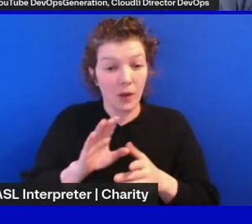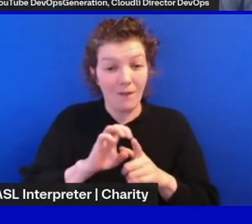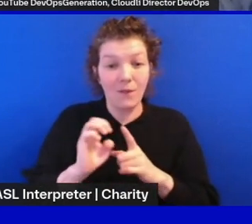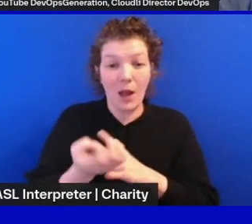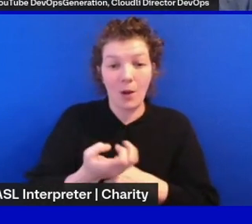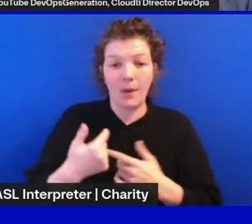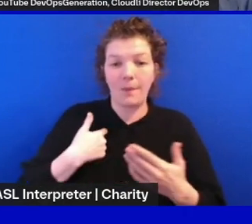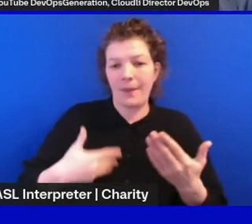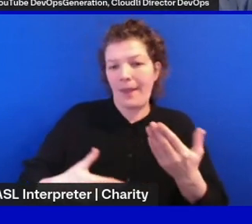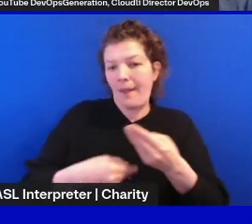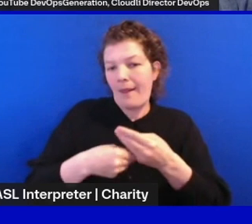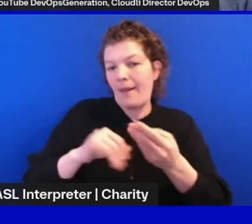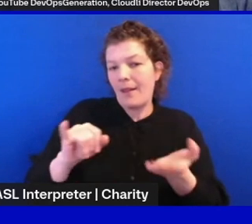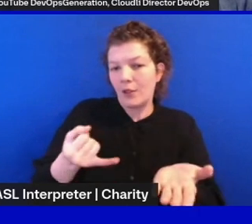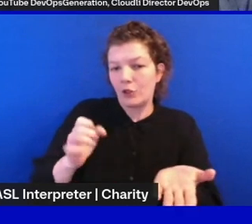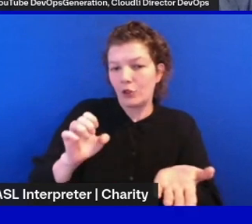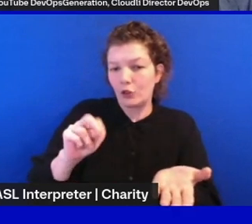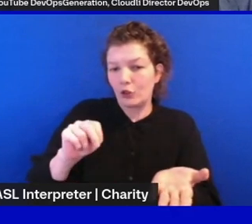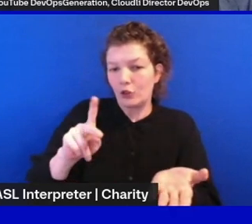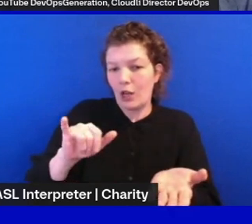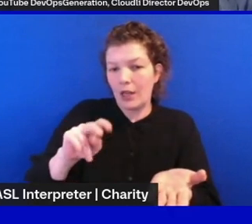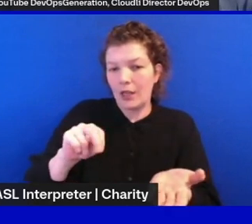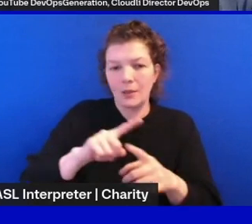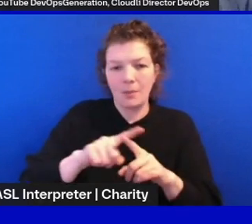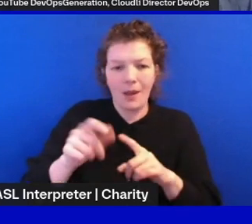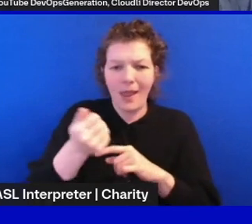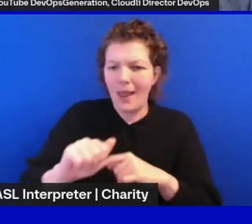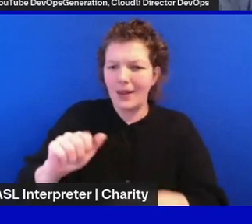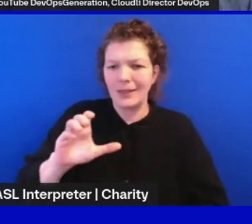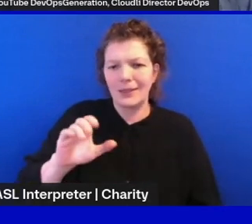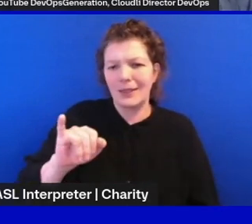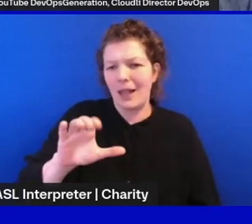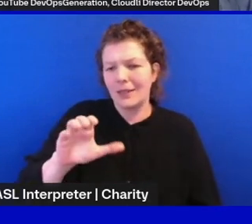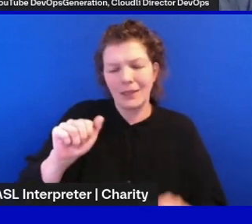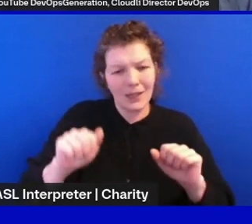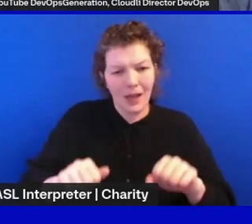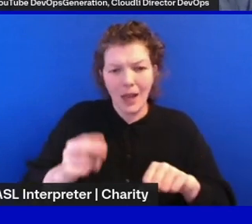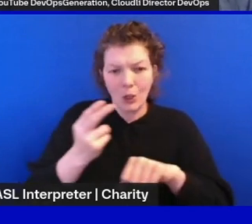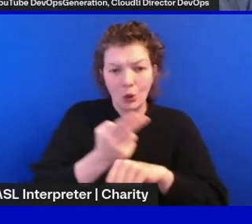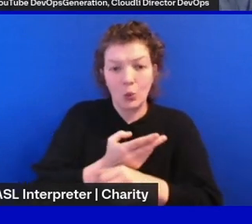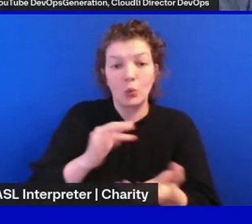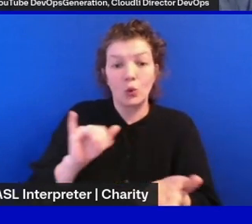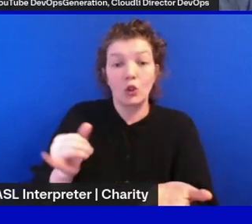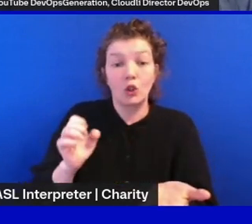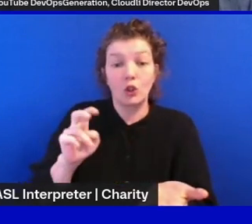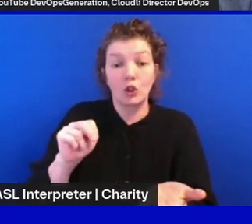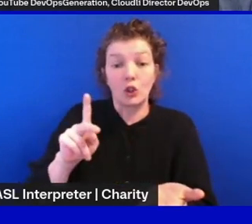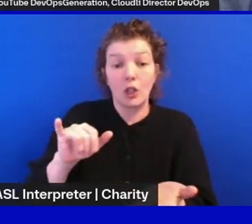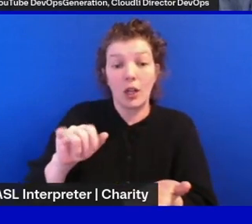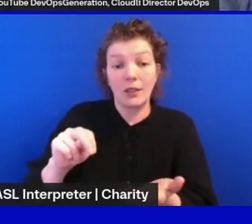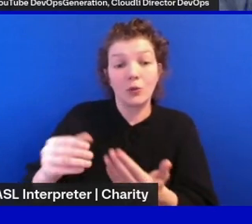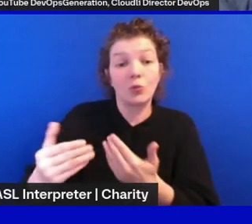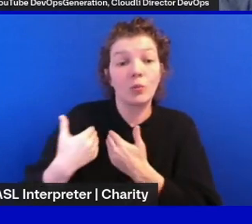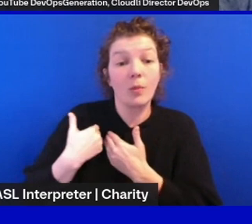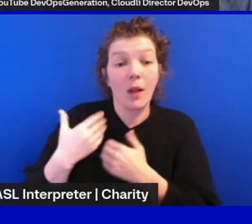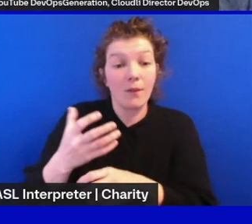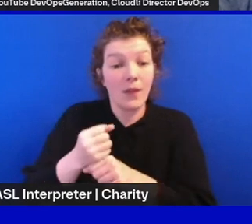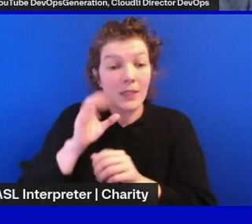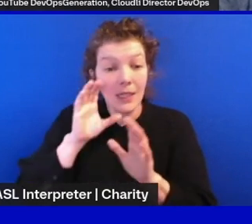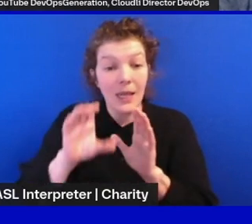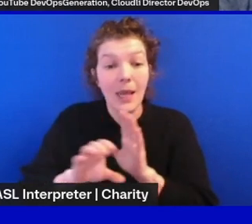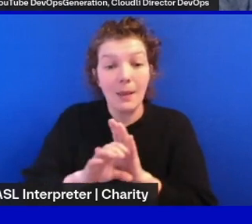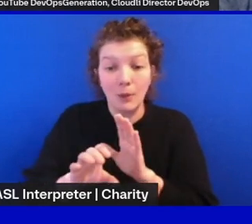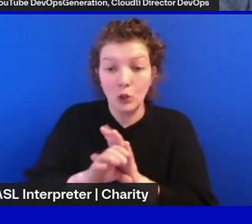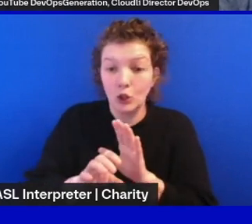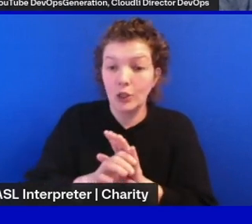use whatever CI/CD software you want to use. In this case, Jenkins is in charge of building images, fetching Nomad jobs from source control, doing